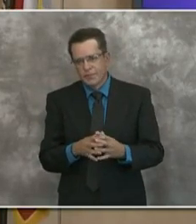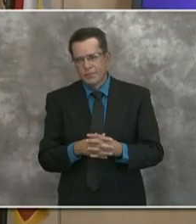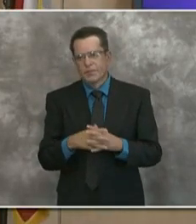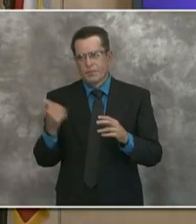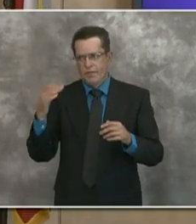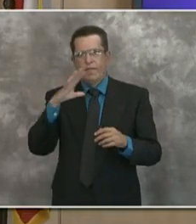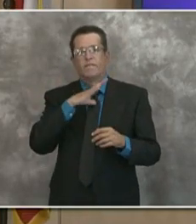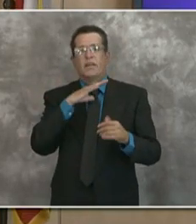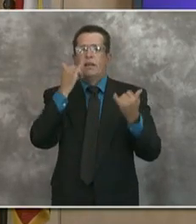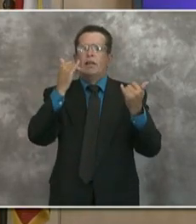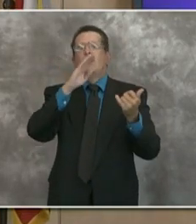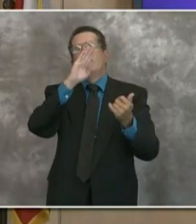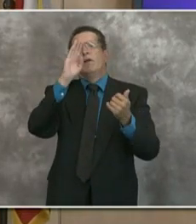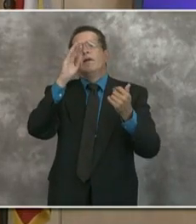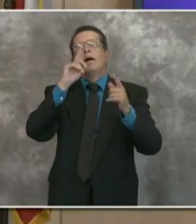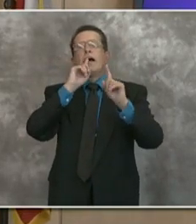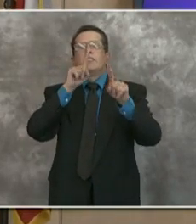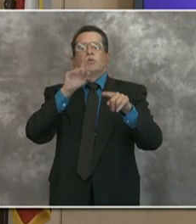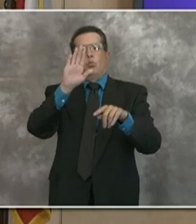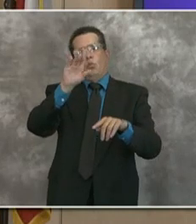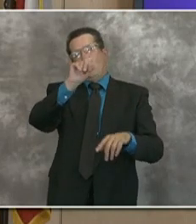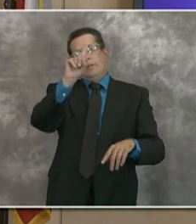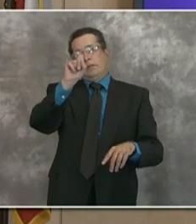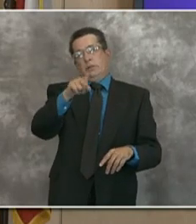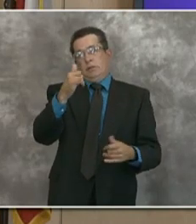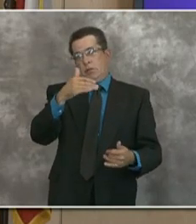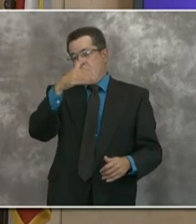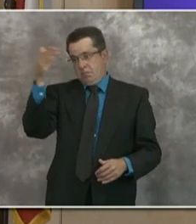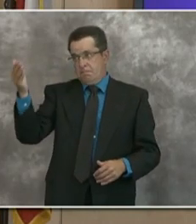Okay, we'll go directly to the questions.